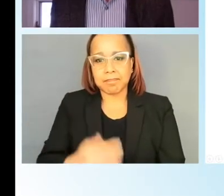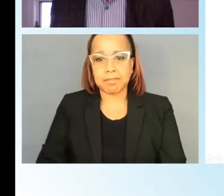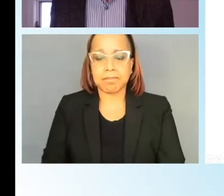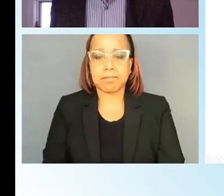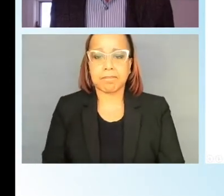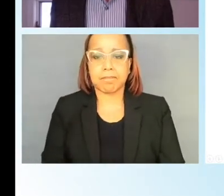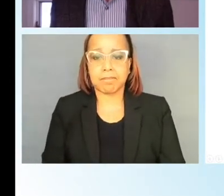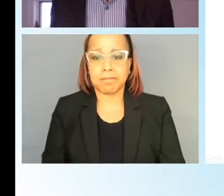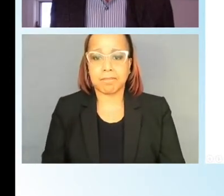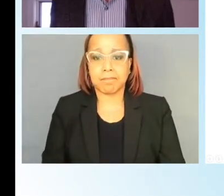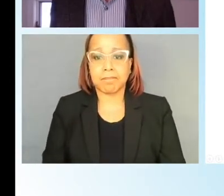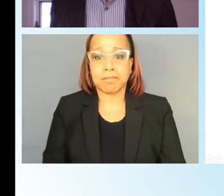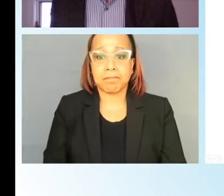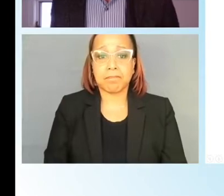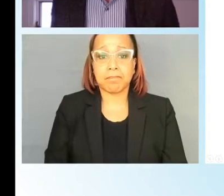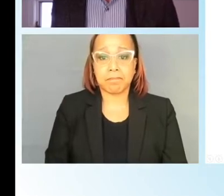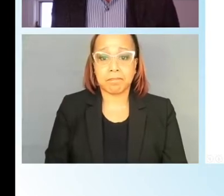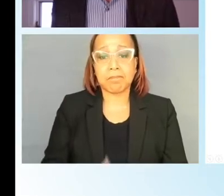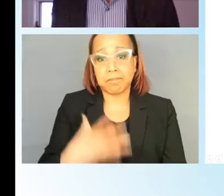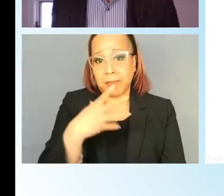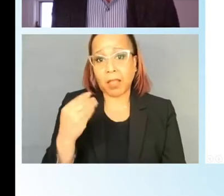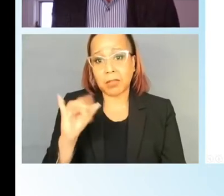and memorials like this.